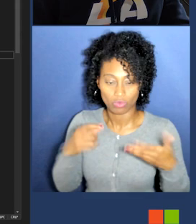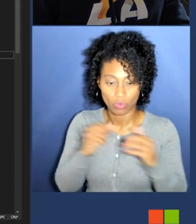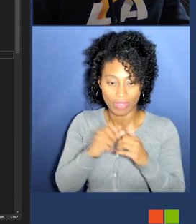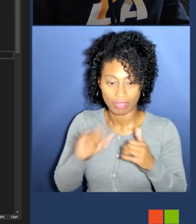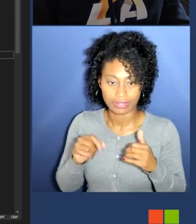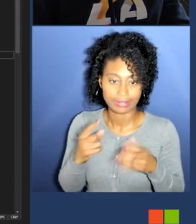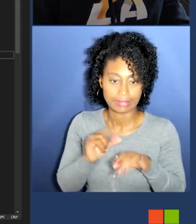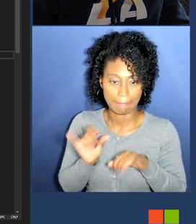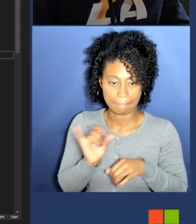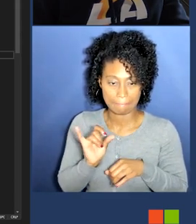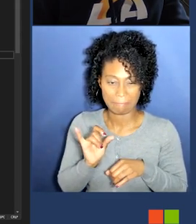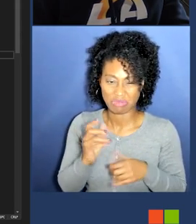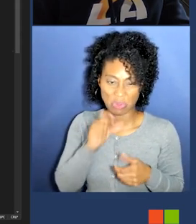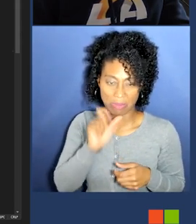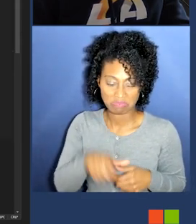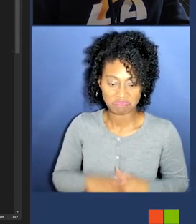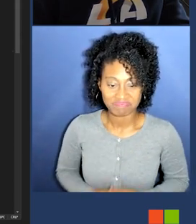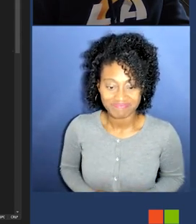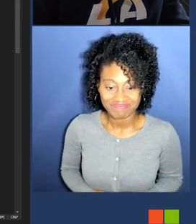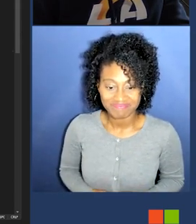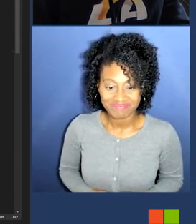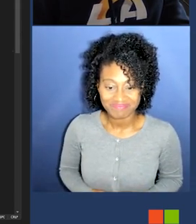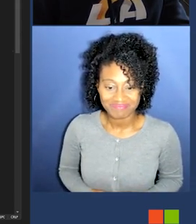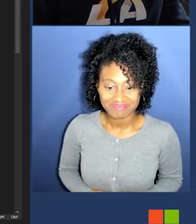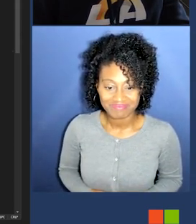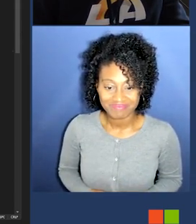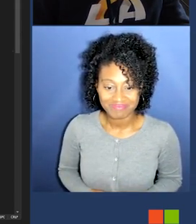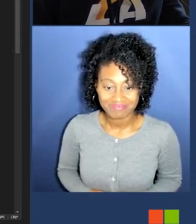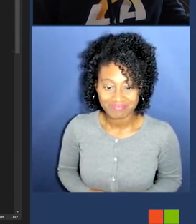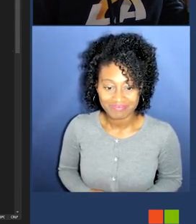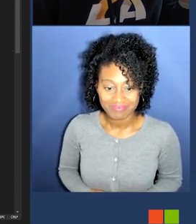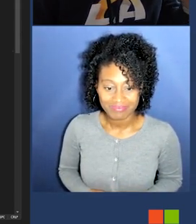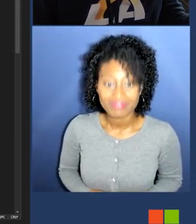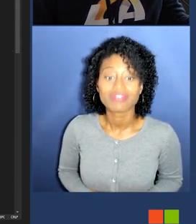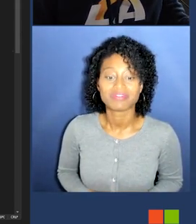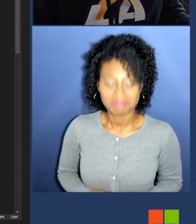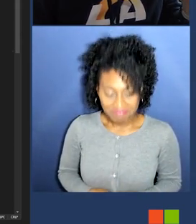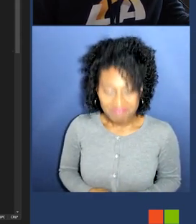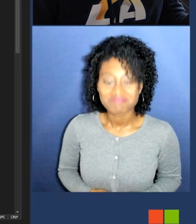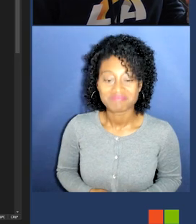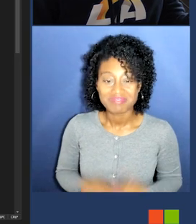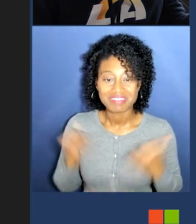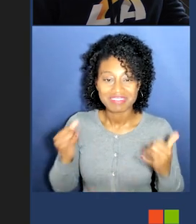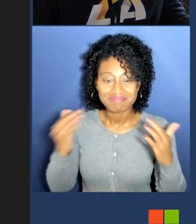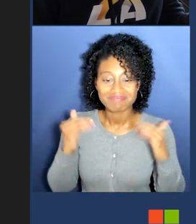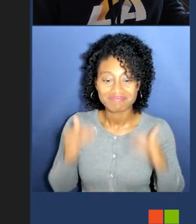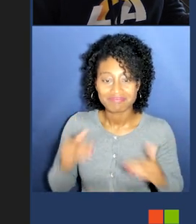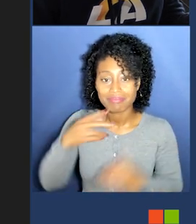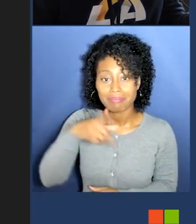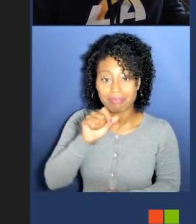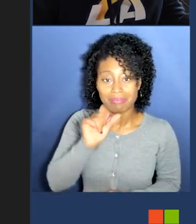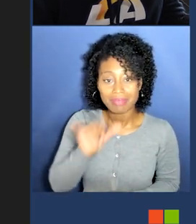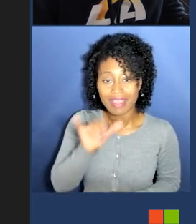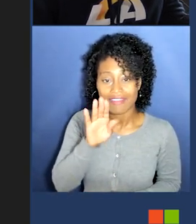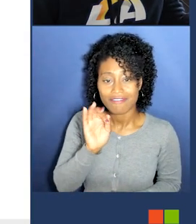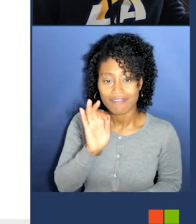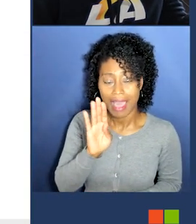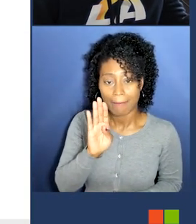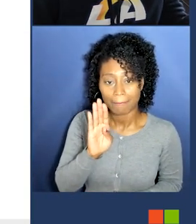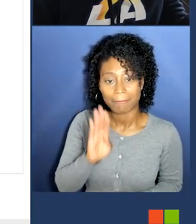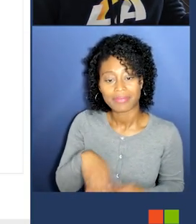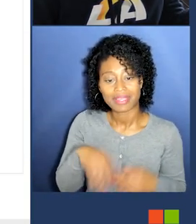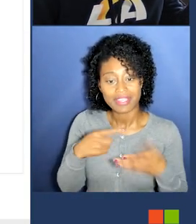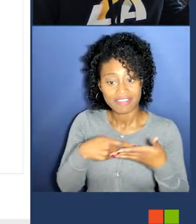Okay, so next step. So this is where we create PlayFab events that you would be